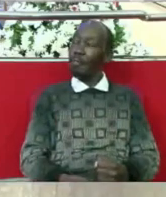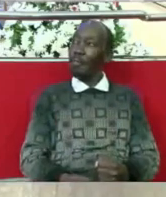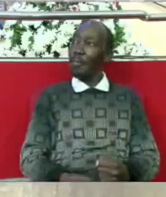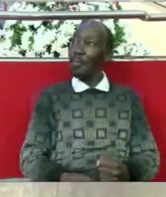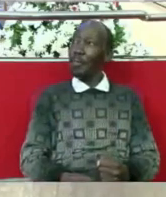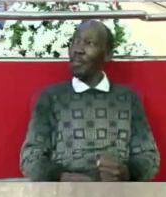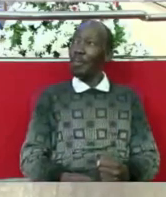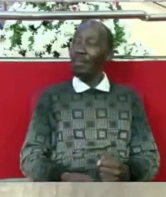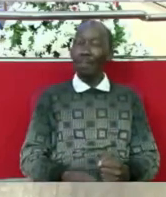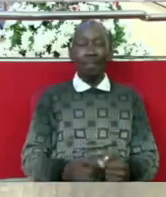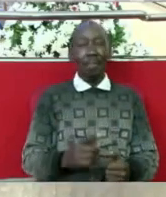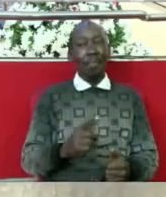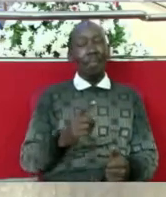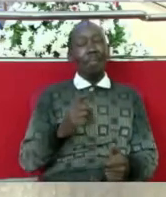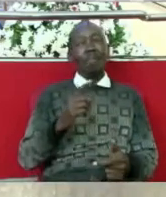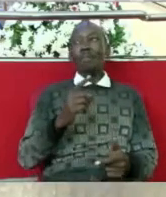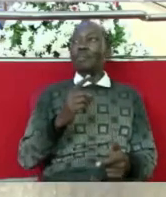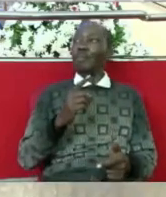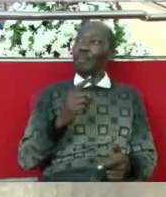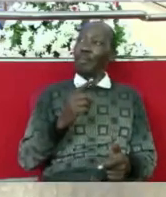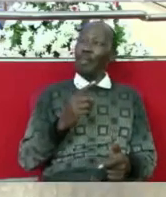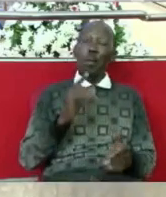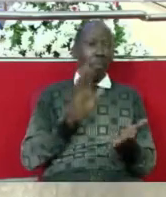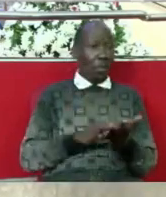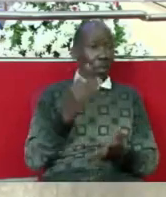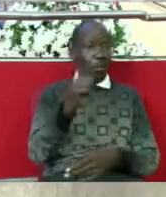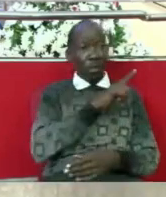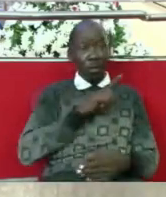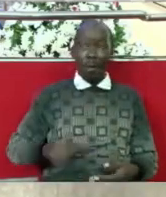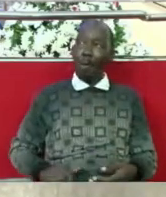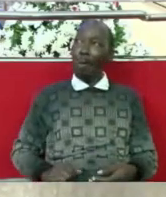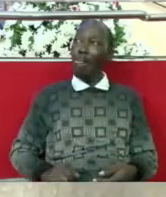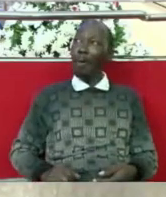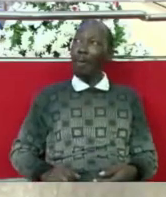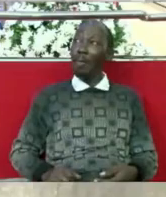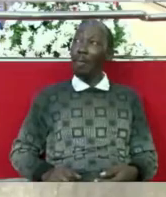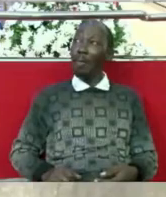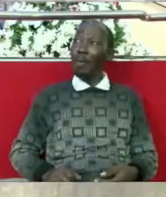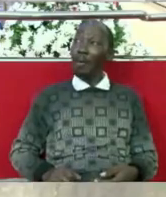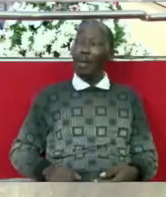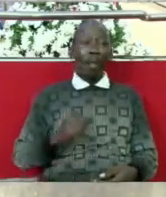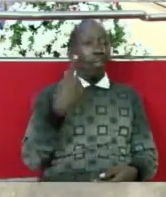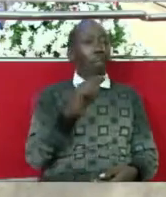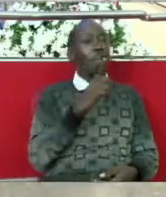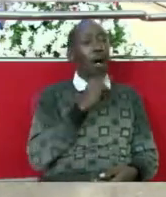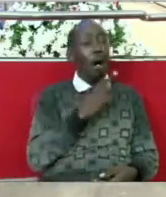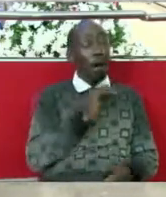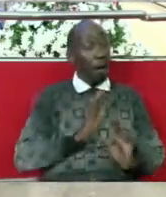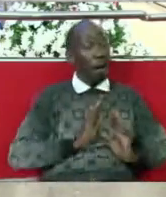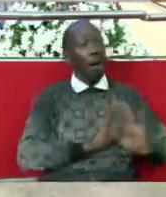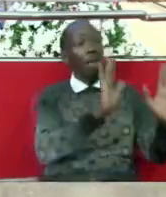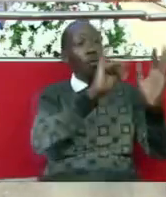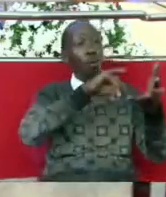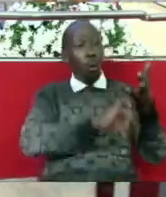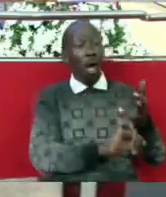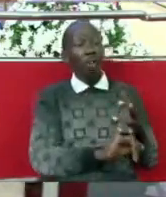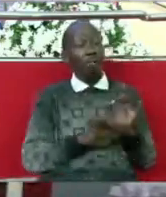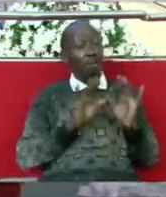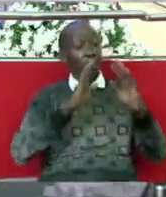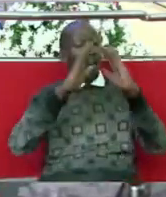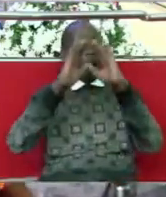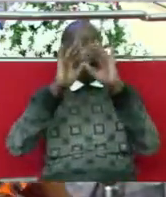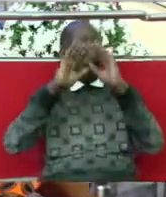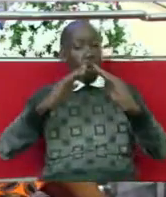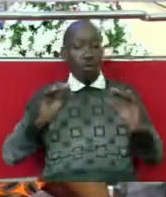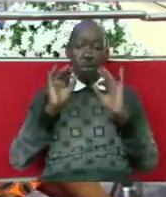kifahari yakaweza kuegeshwa pale. Bwana asifiwe. So the guy has left his wife in a prestigious house.